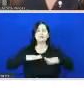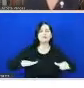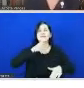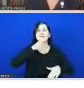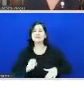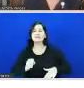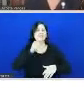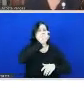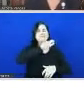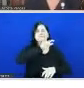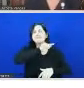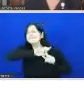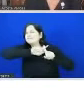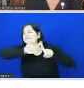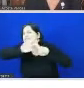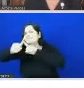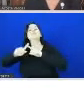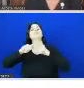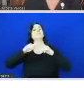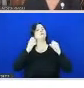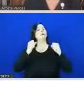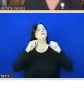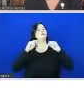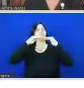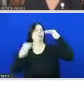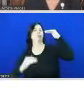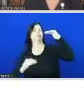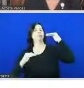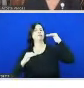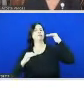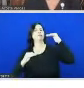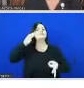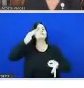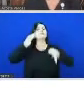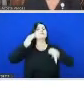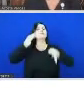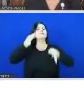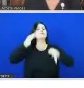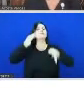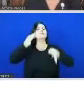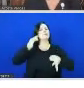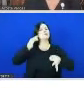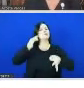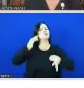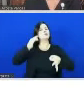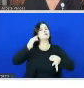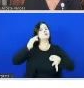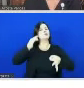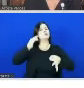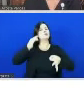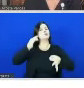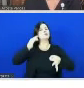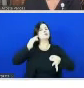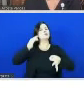world, where women are still unable to access and navigate justice institutions because of a mix